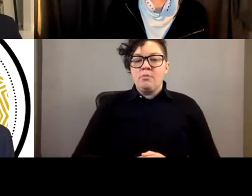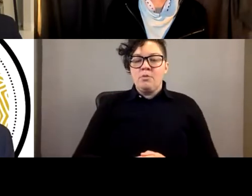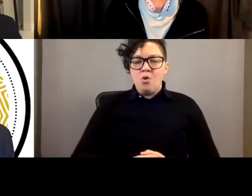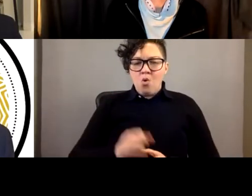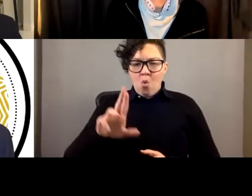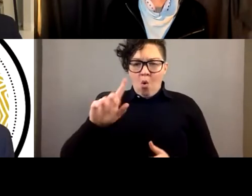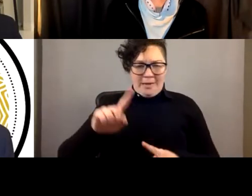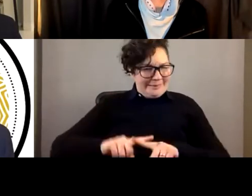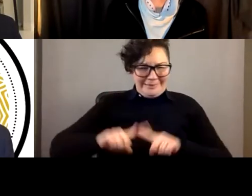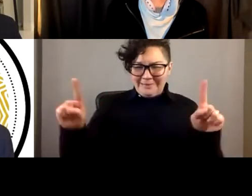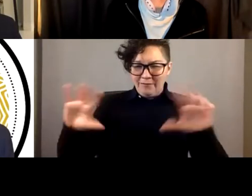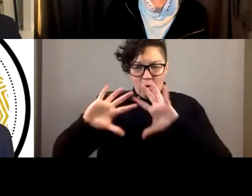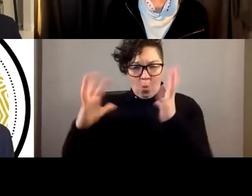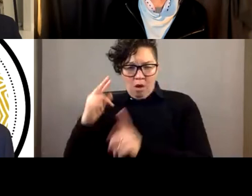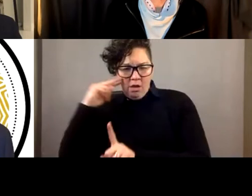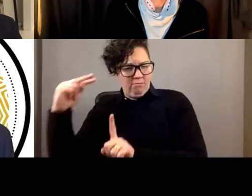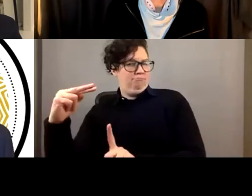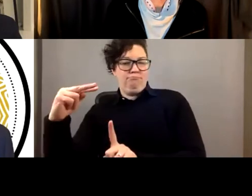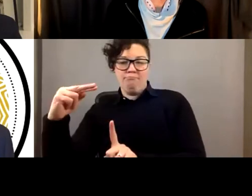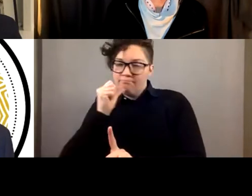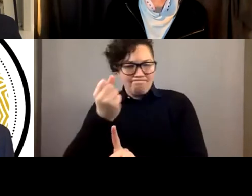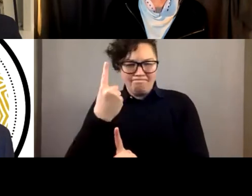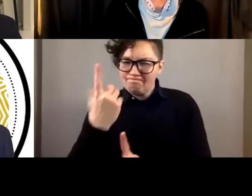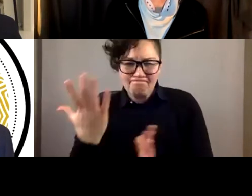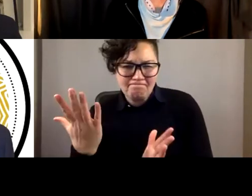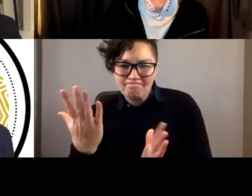in a much different way, what's the